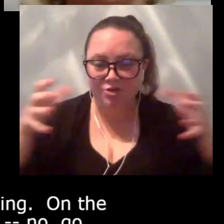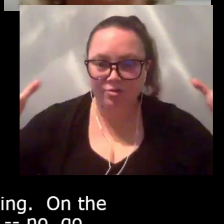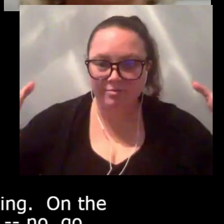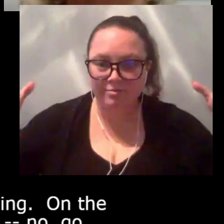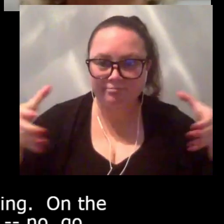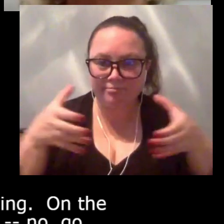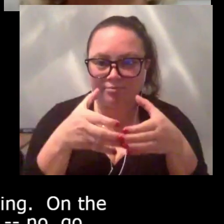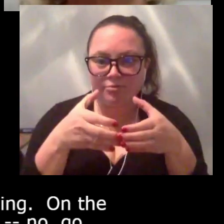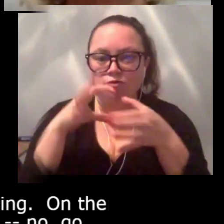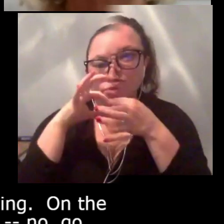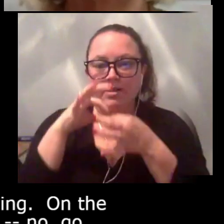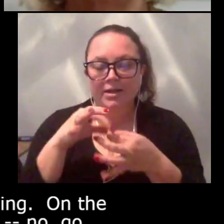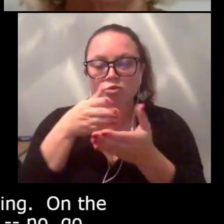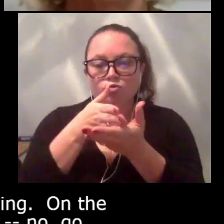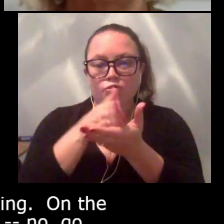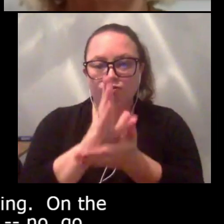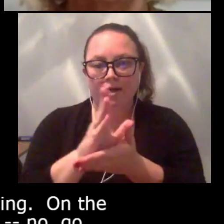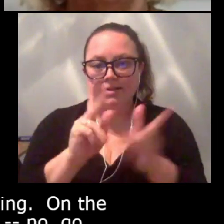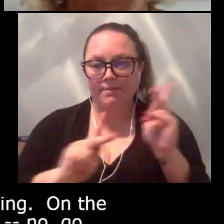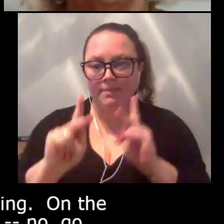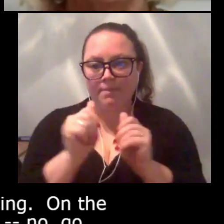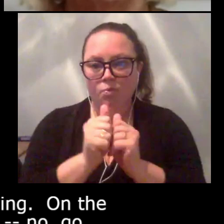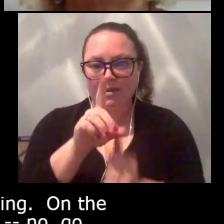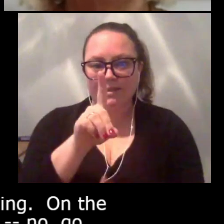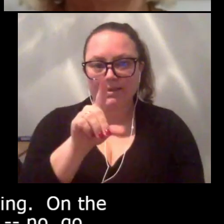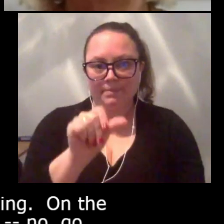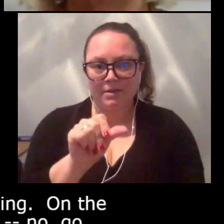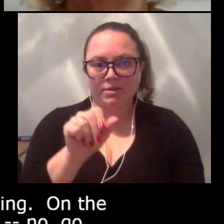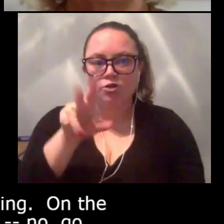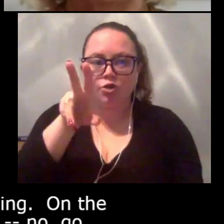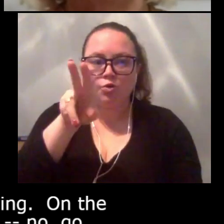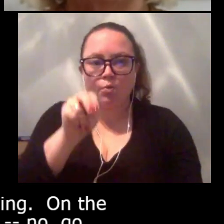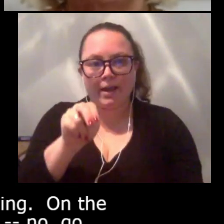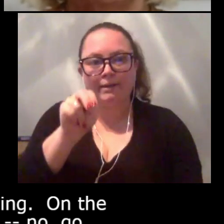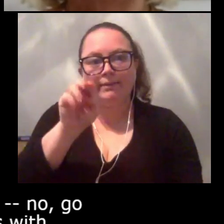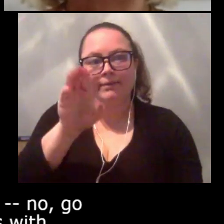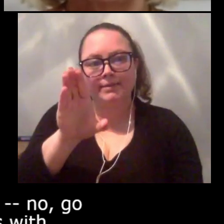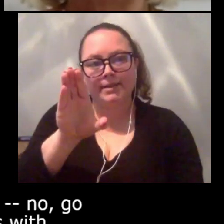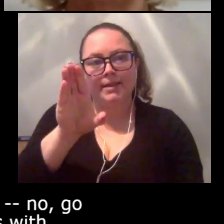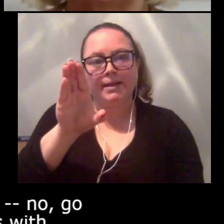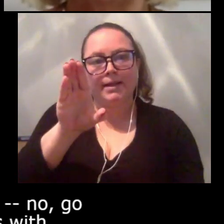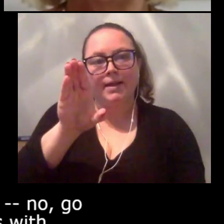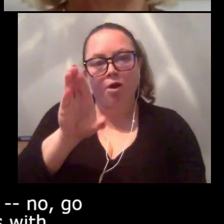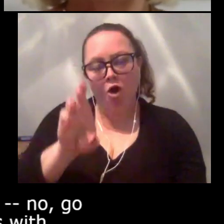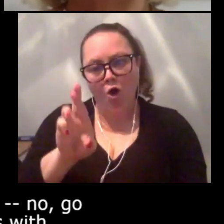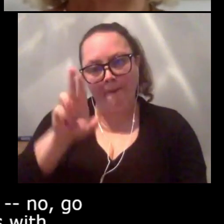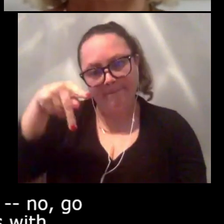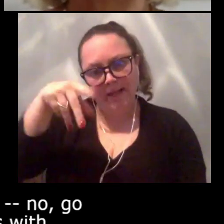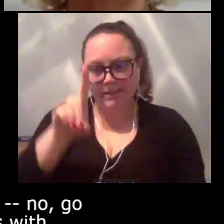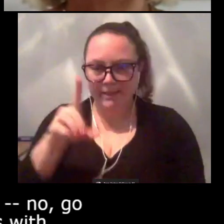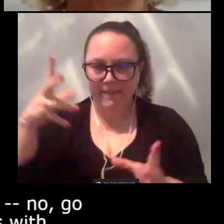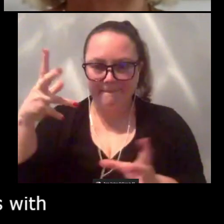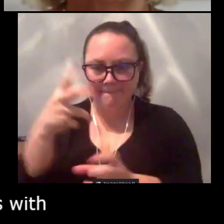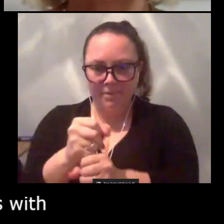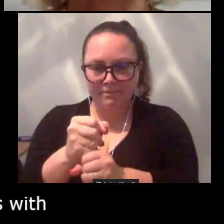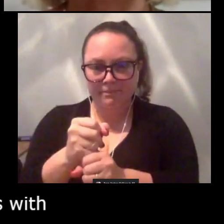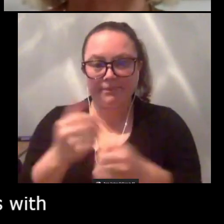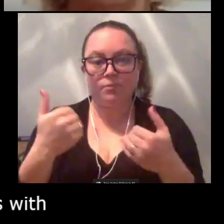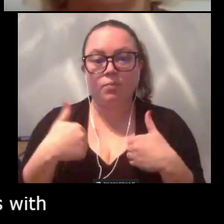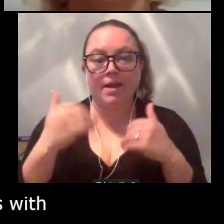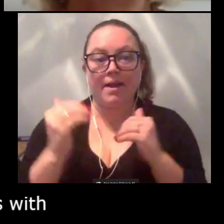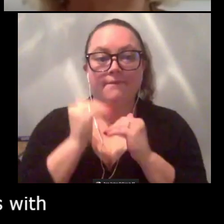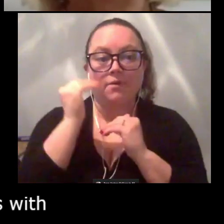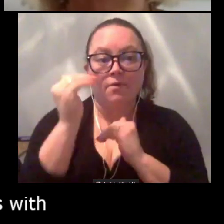Disability, the UN CRPD. There's been over 180 governments that have ratified the